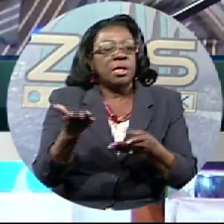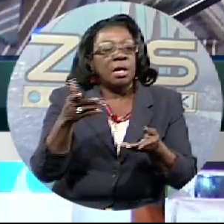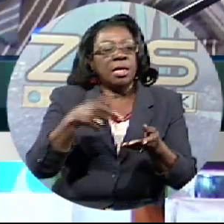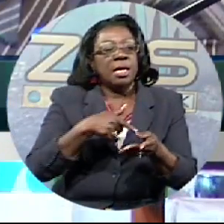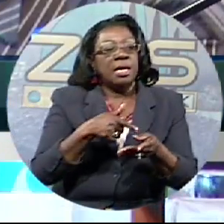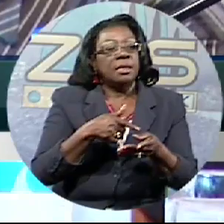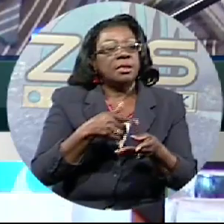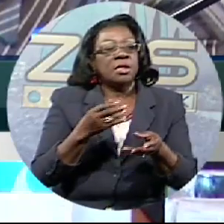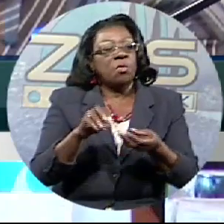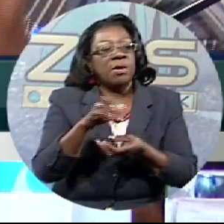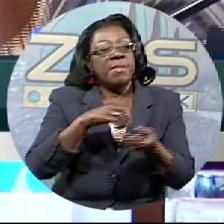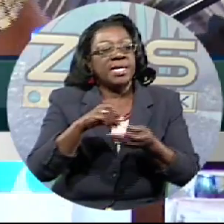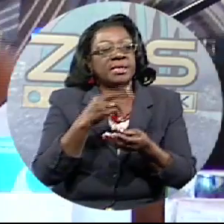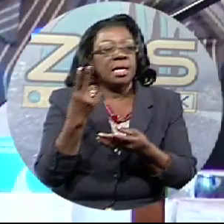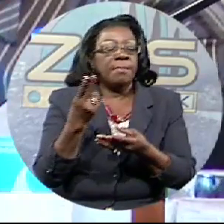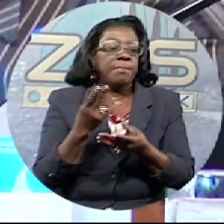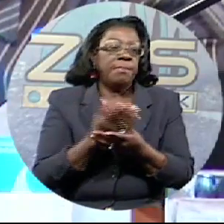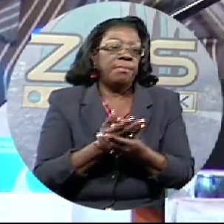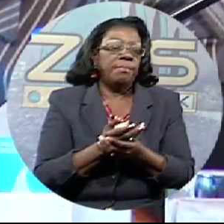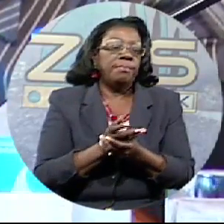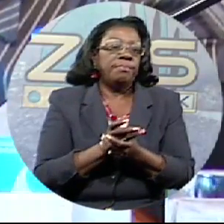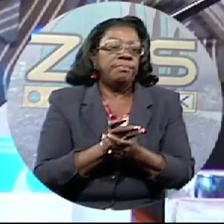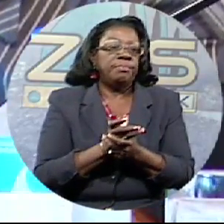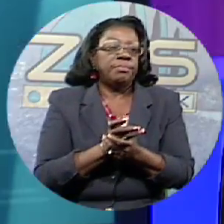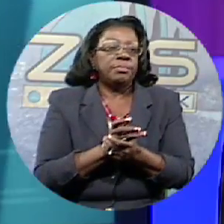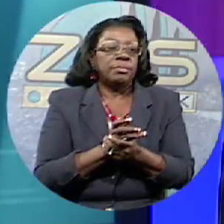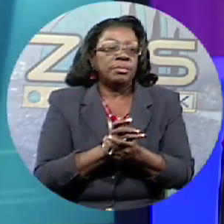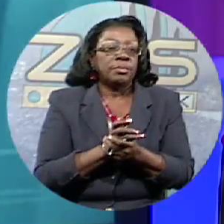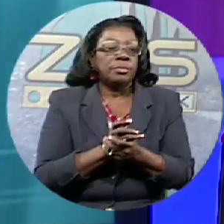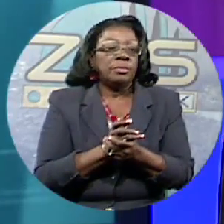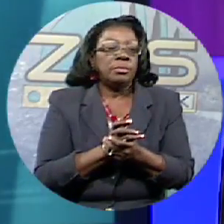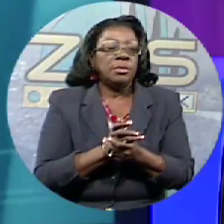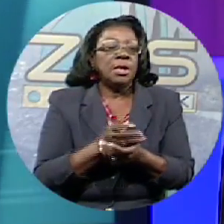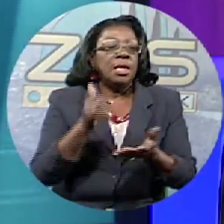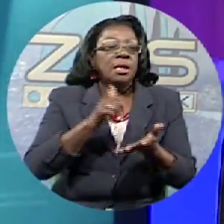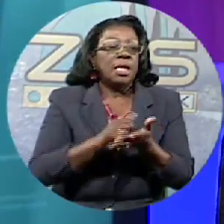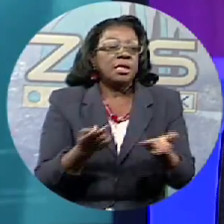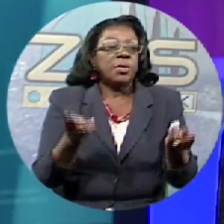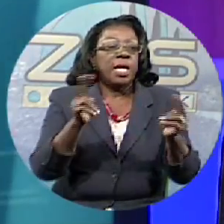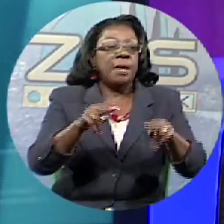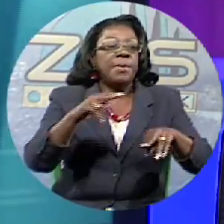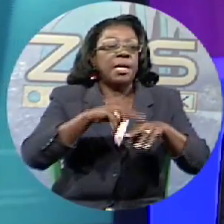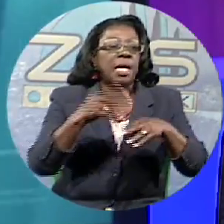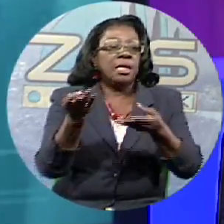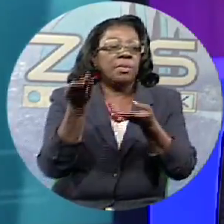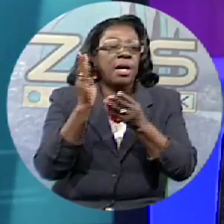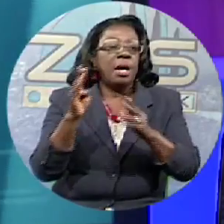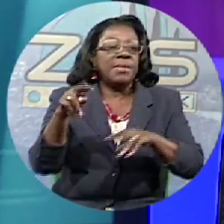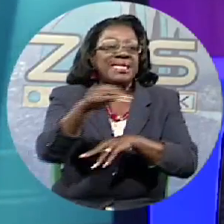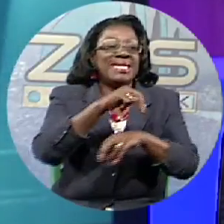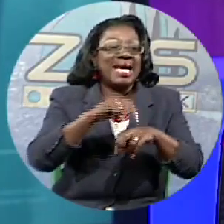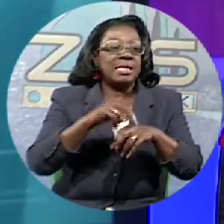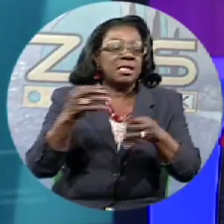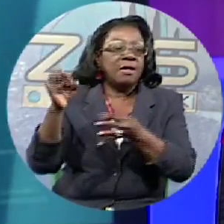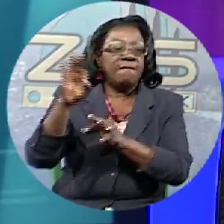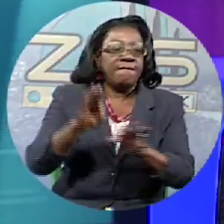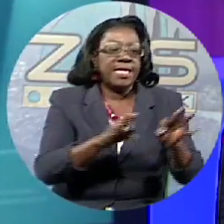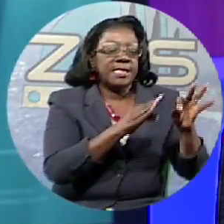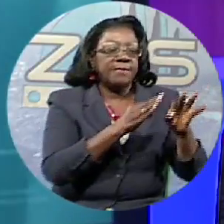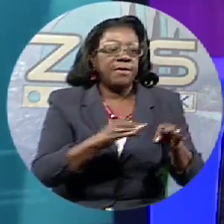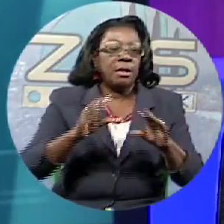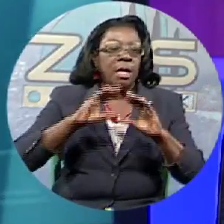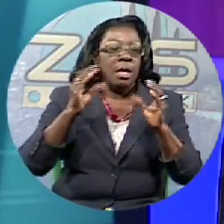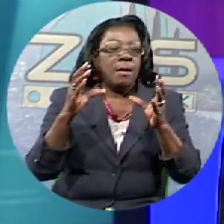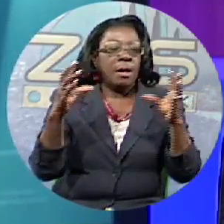line, someone just decided they can jack that up. That's what happened at the Bahamas National Festival Commission press conference